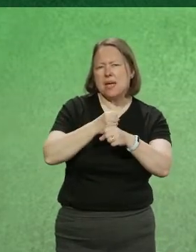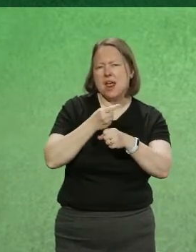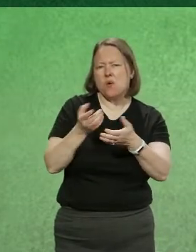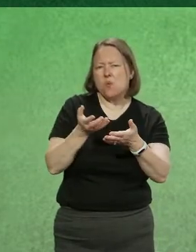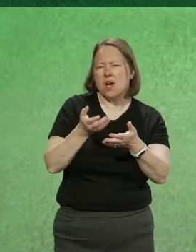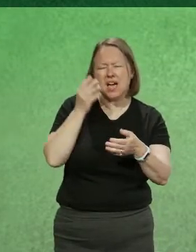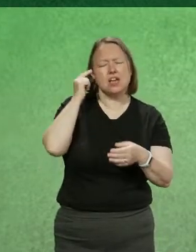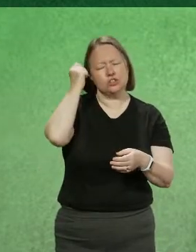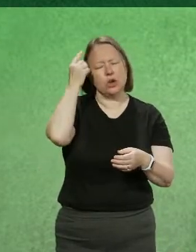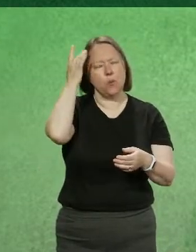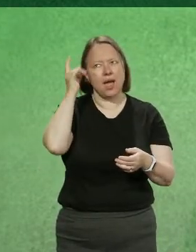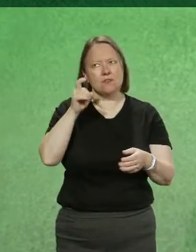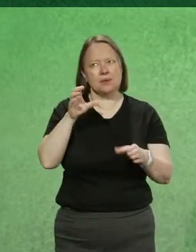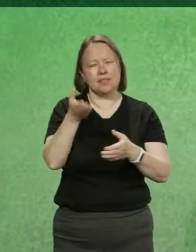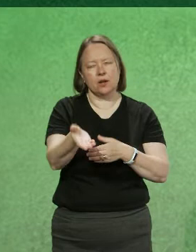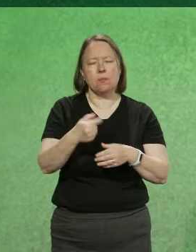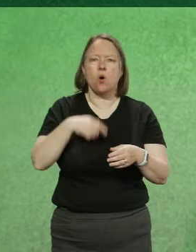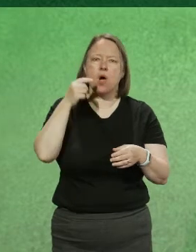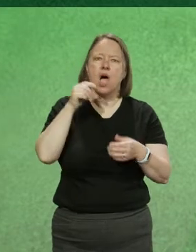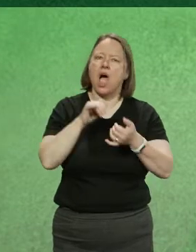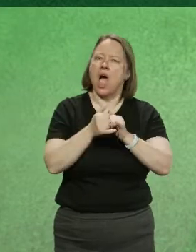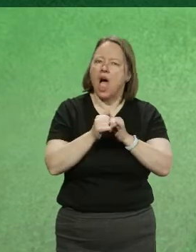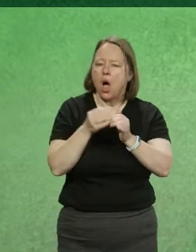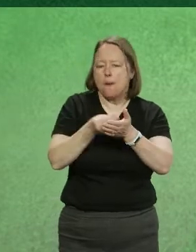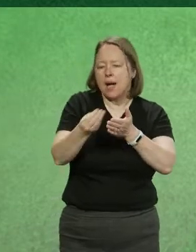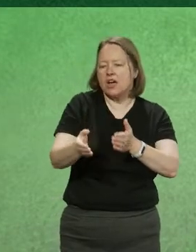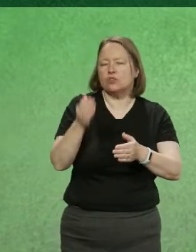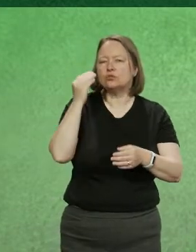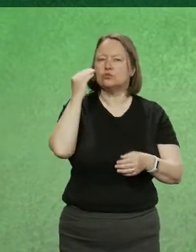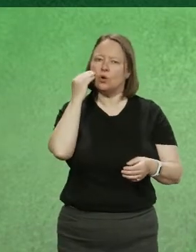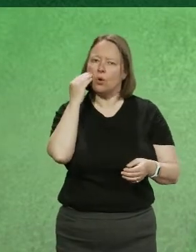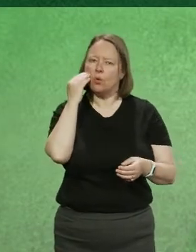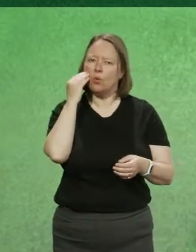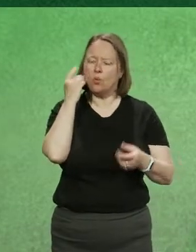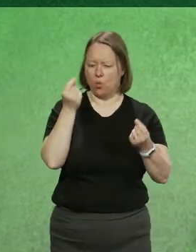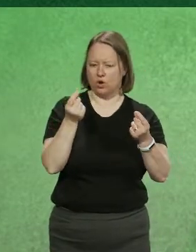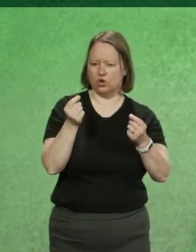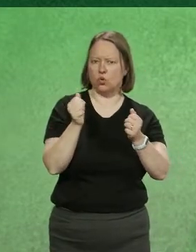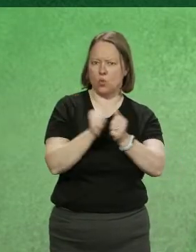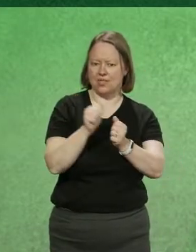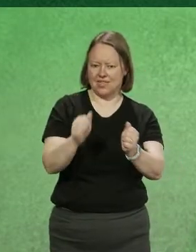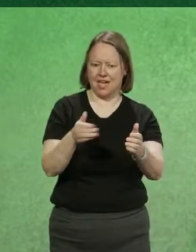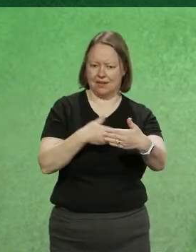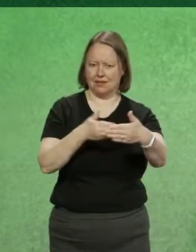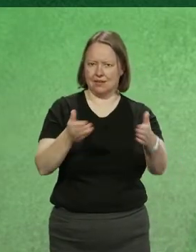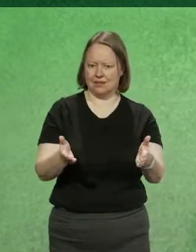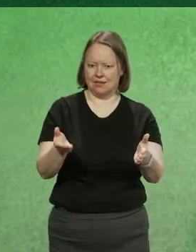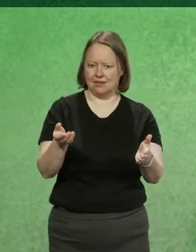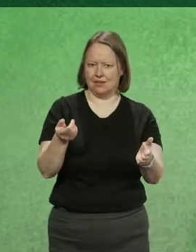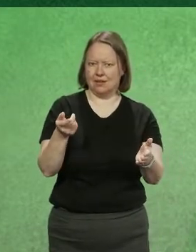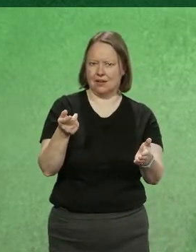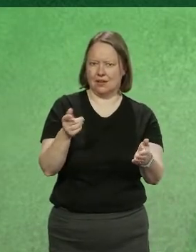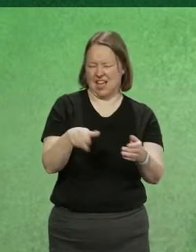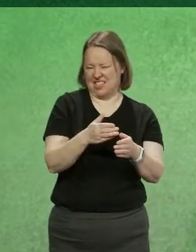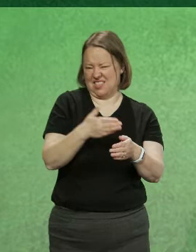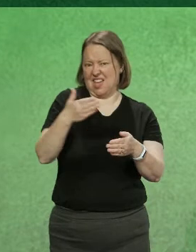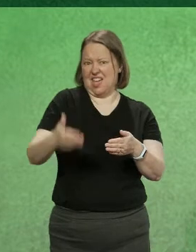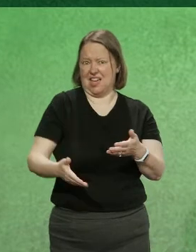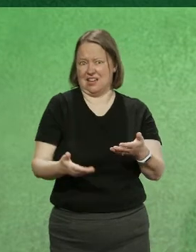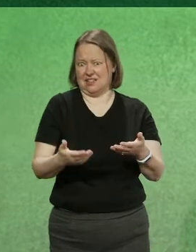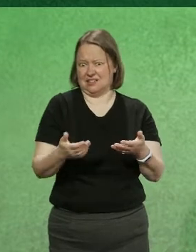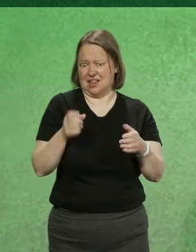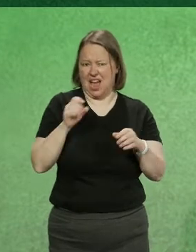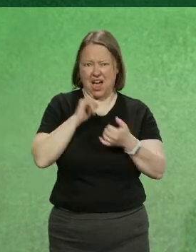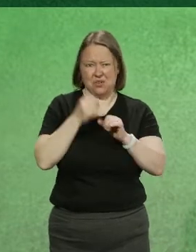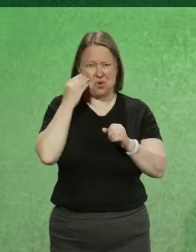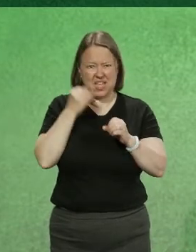would be there. And how do buyers know what to do with the packaging at the end of its life? How do they know that it's